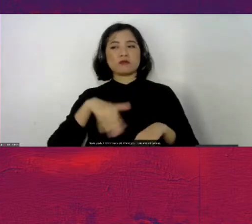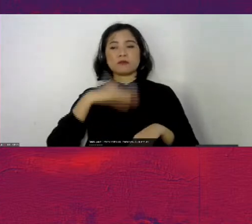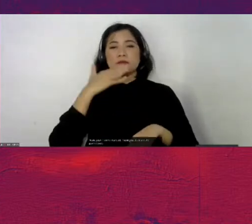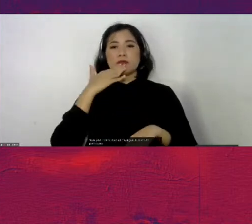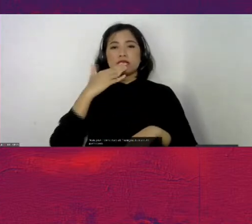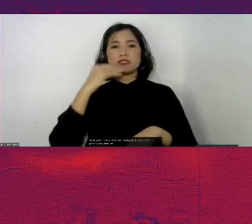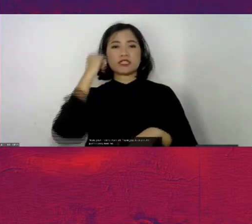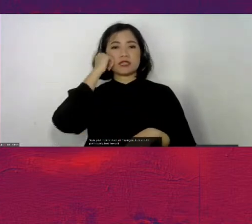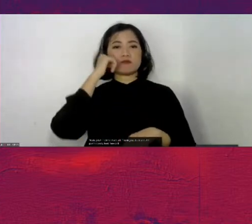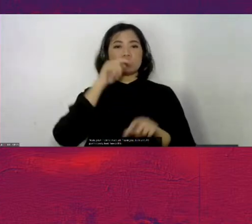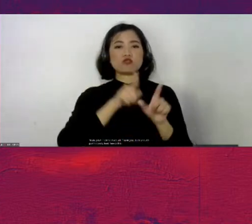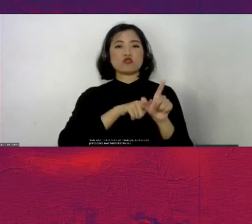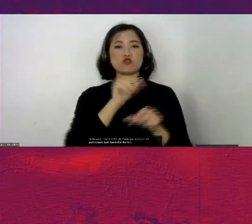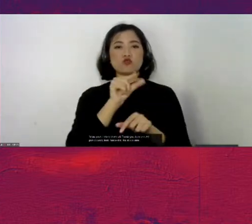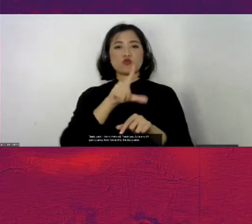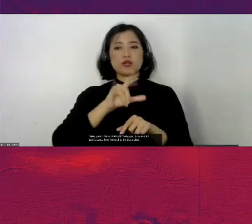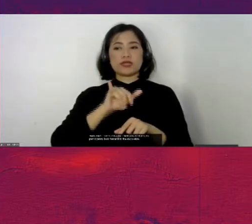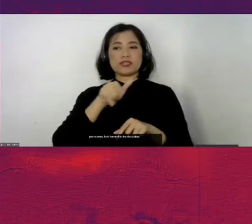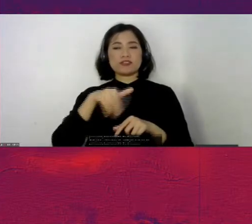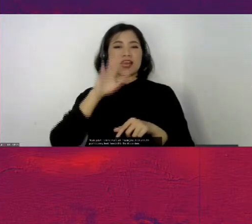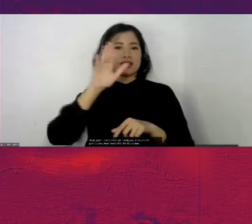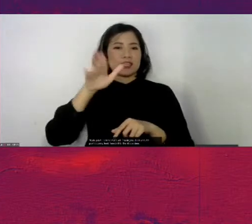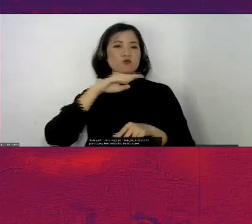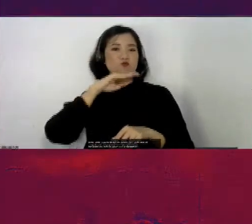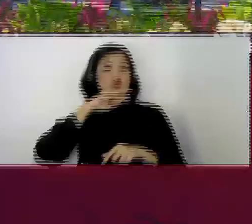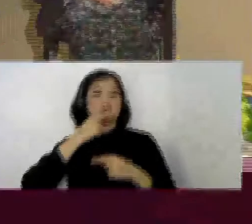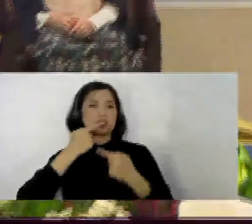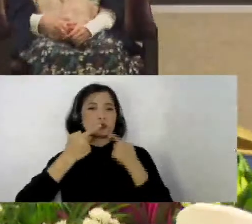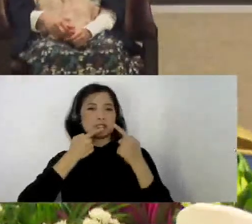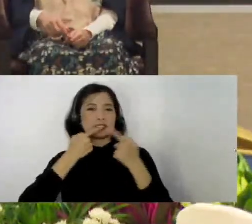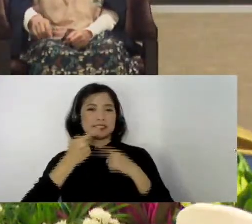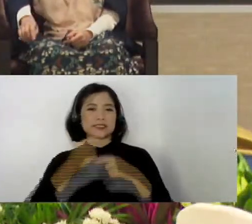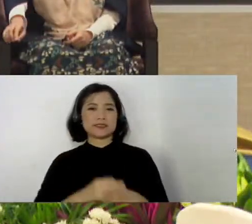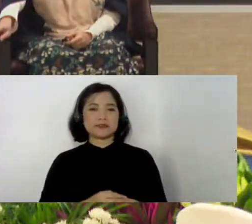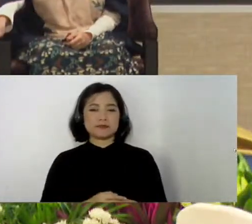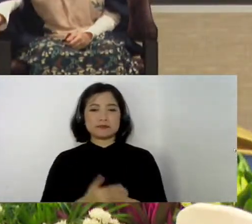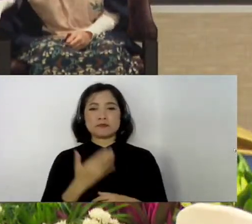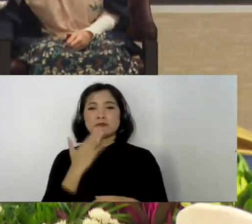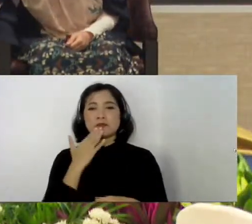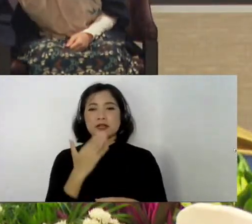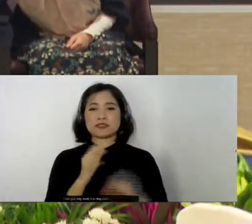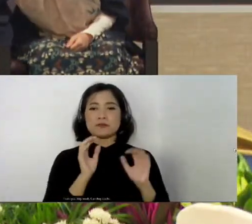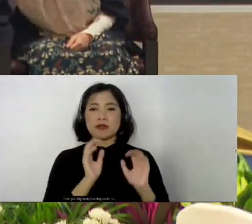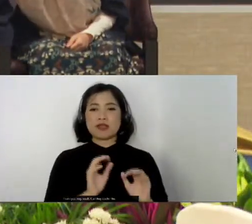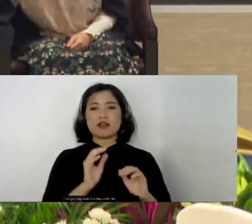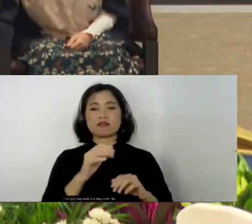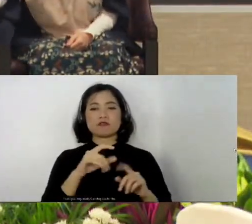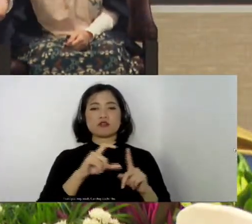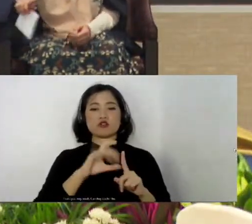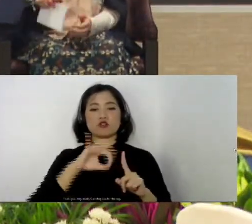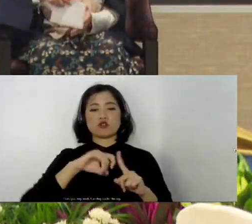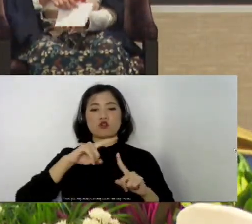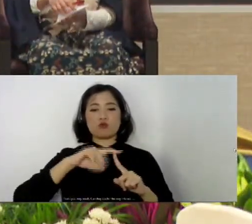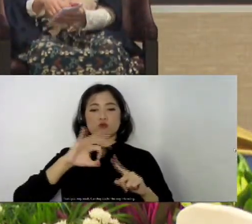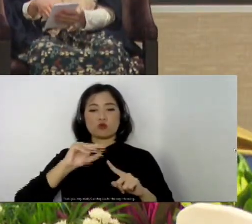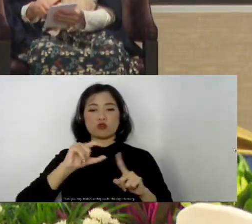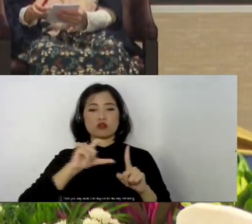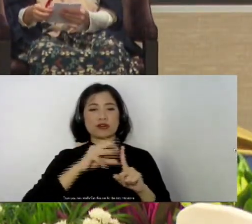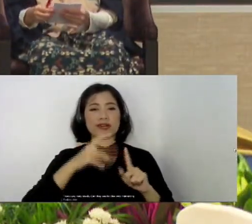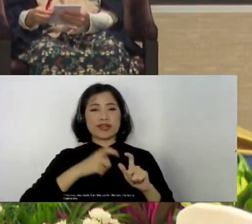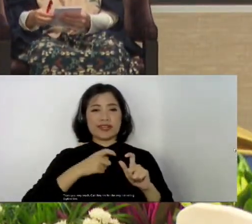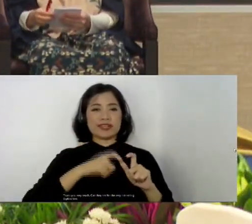Look forward to the discussion too. Thank you very much, Dr. Desi, for the very interesting